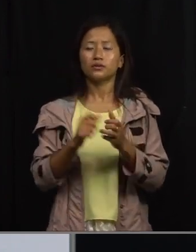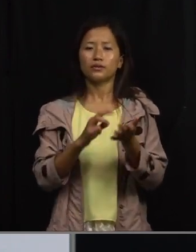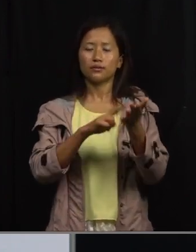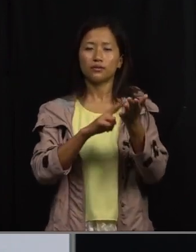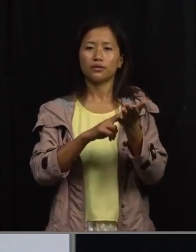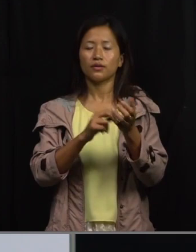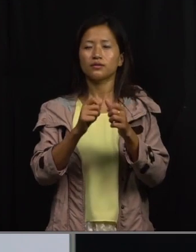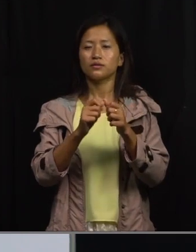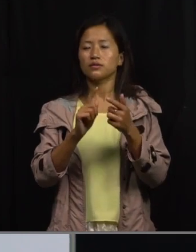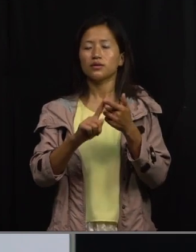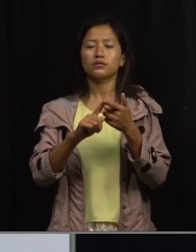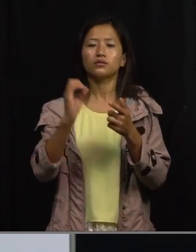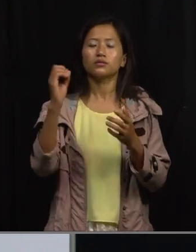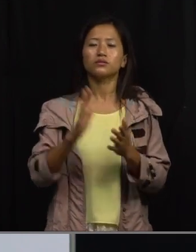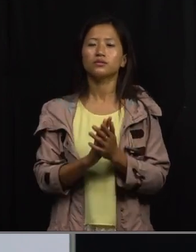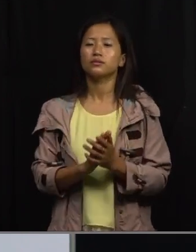Age.